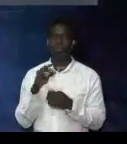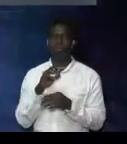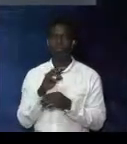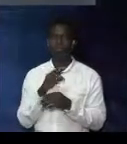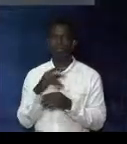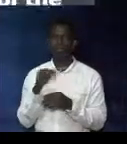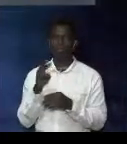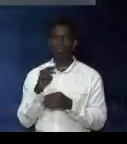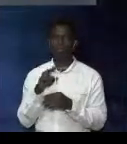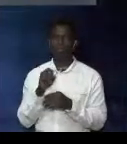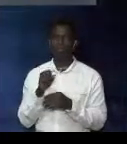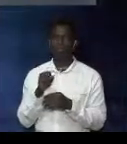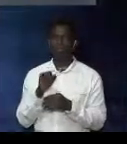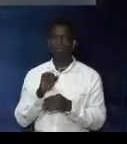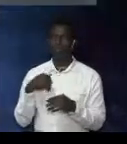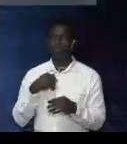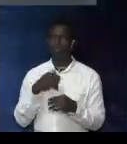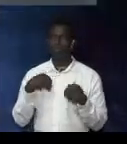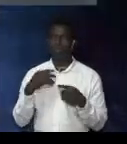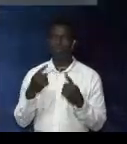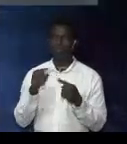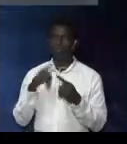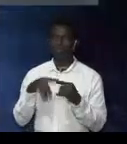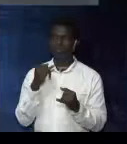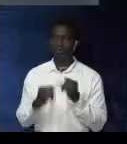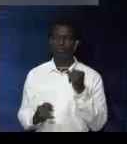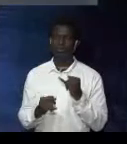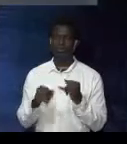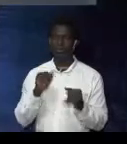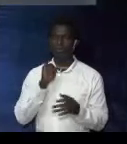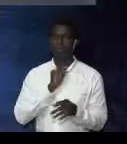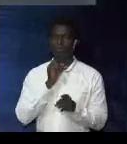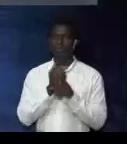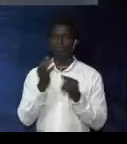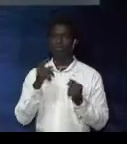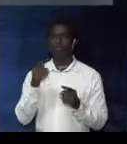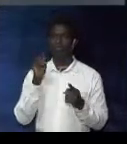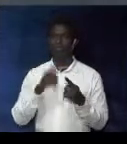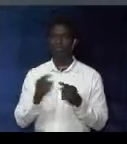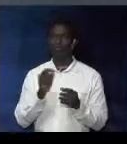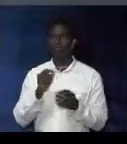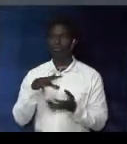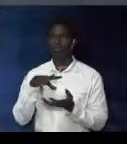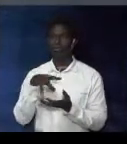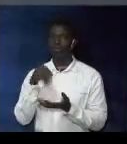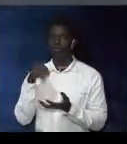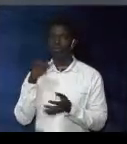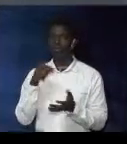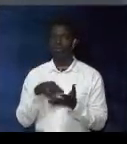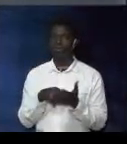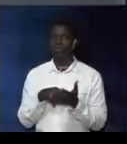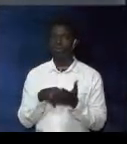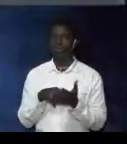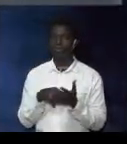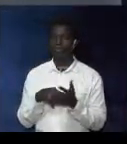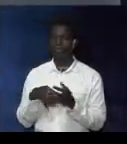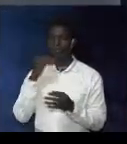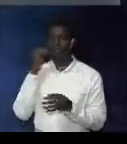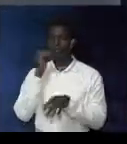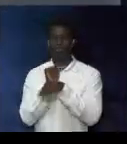Now we've come to the end of the class. I just want you to copy this down. The homework says you should write two properties for each of the